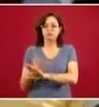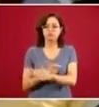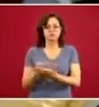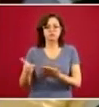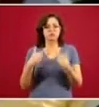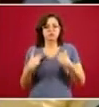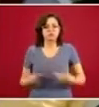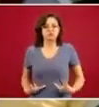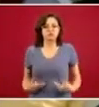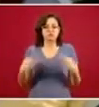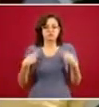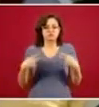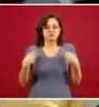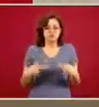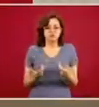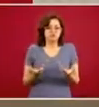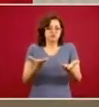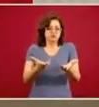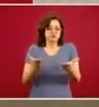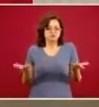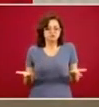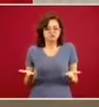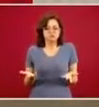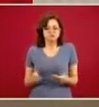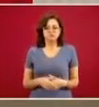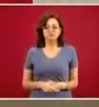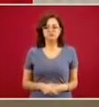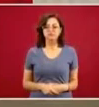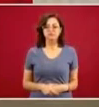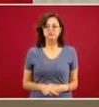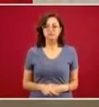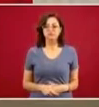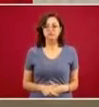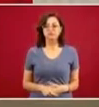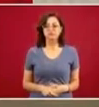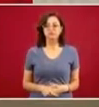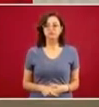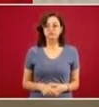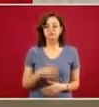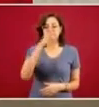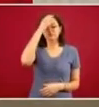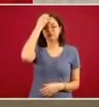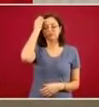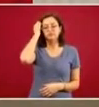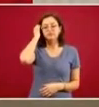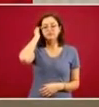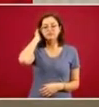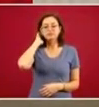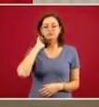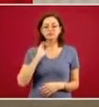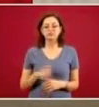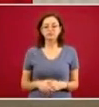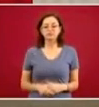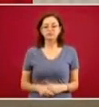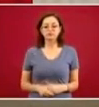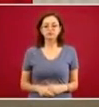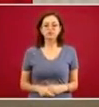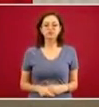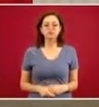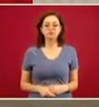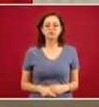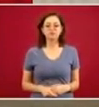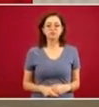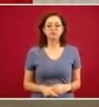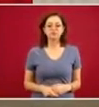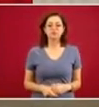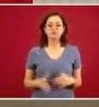How are you gonna prevent funerary services from affecting fundamental human rights? Thank you. We